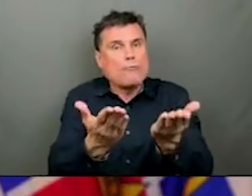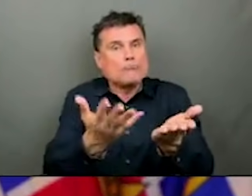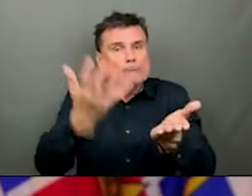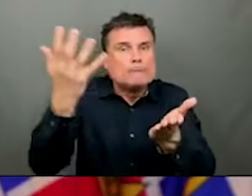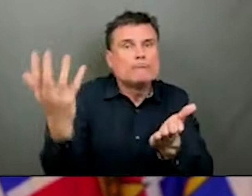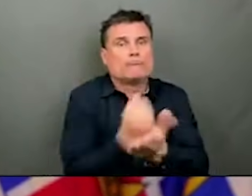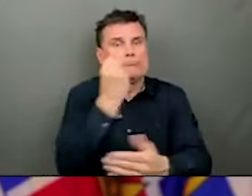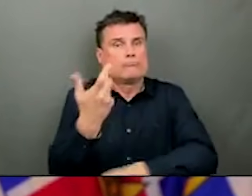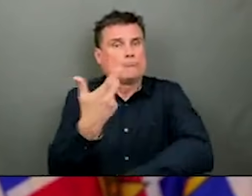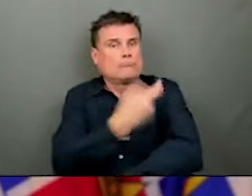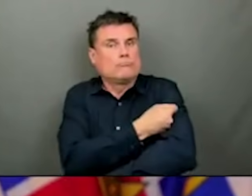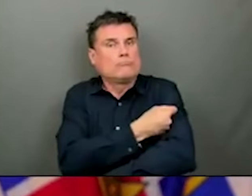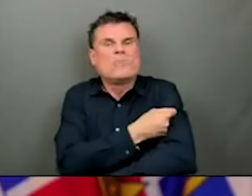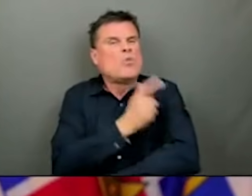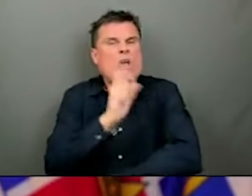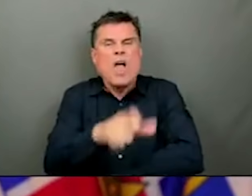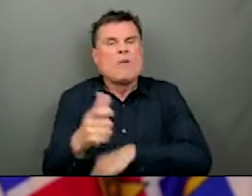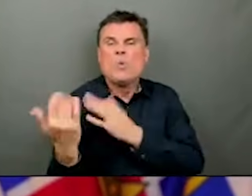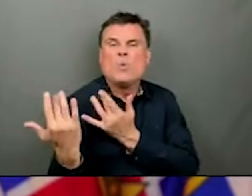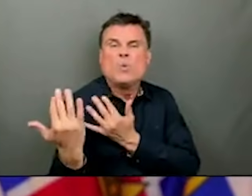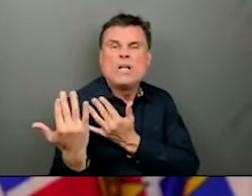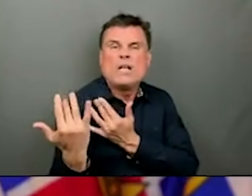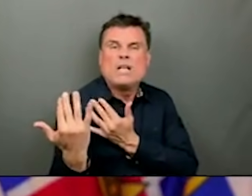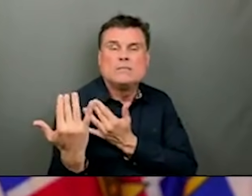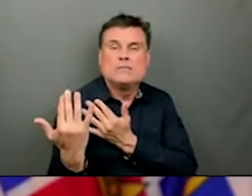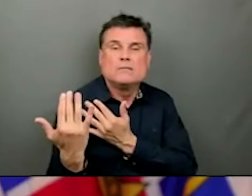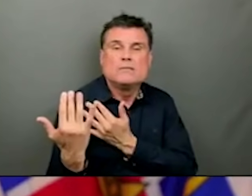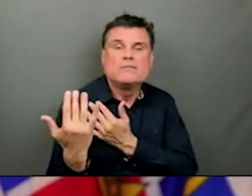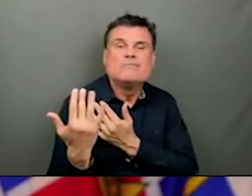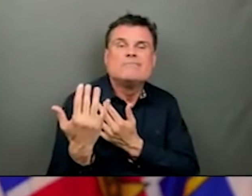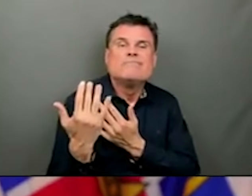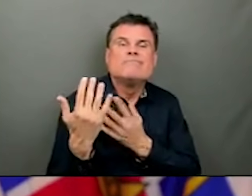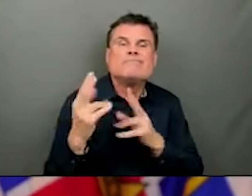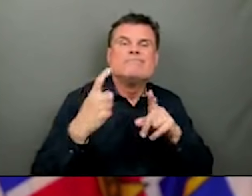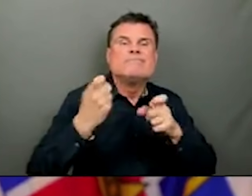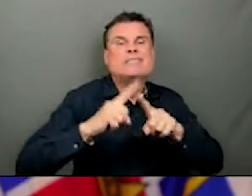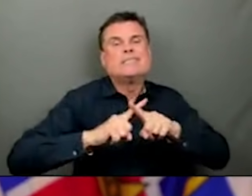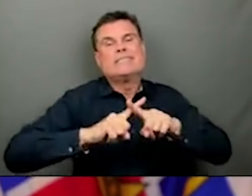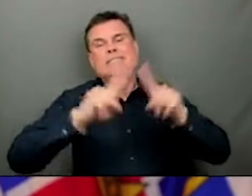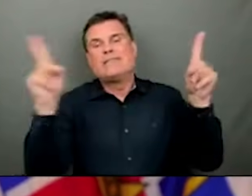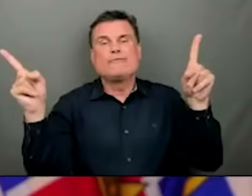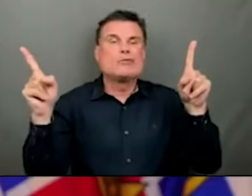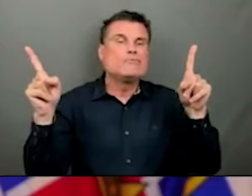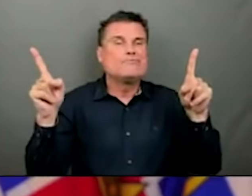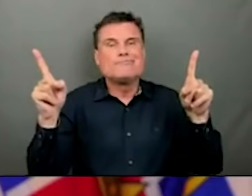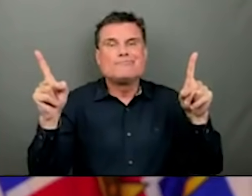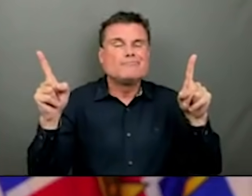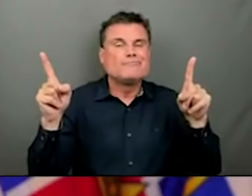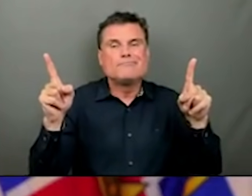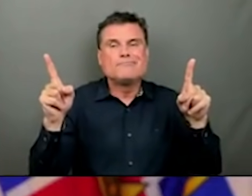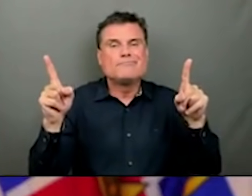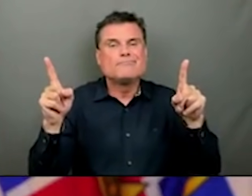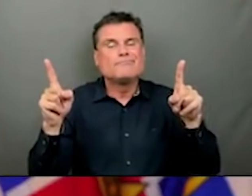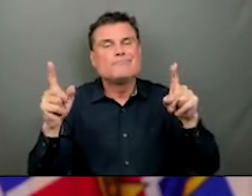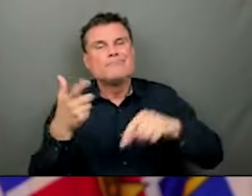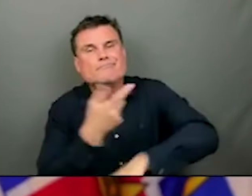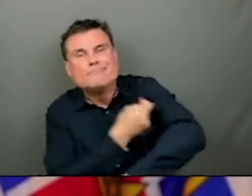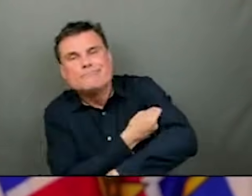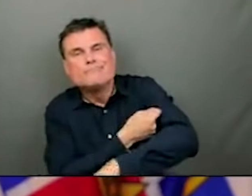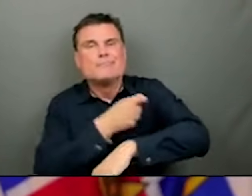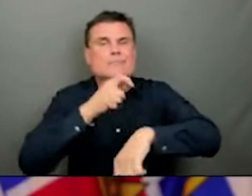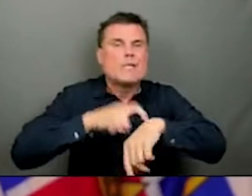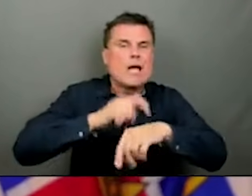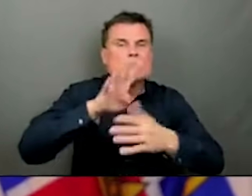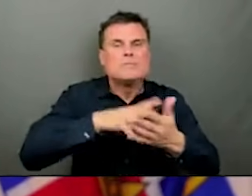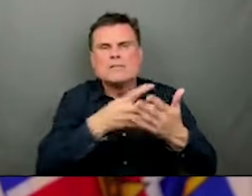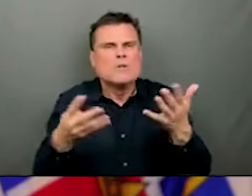if they wait for that, then they're freeing it up for the younger people. Is that part of the messaging